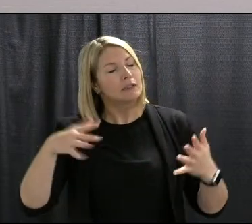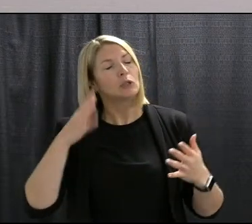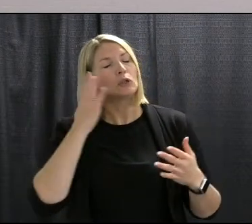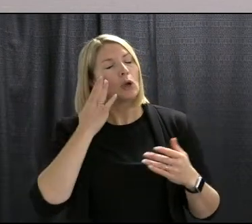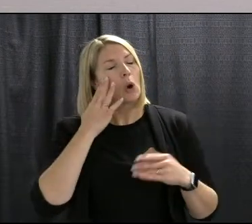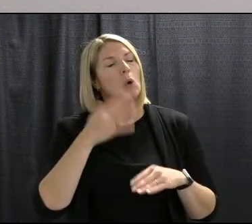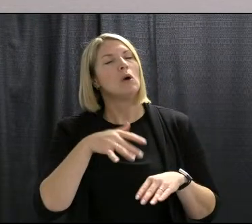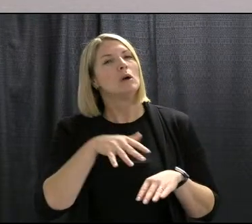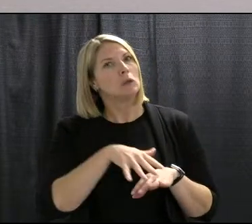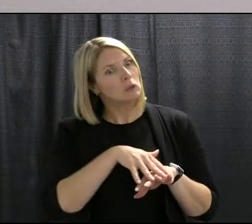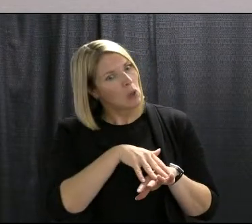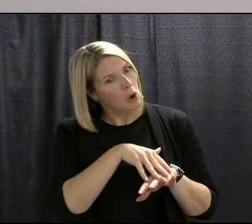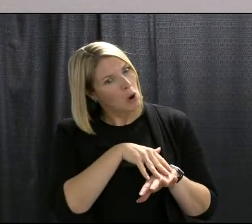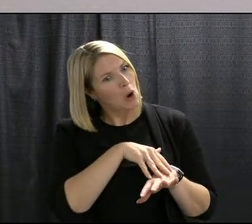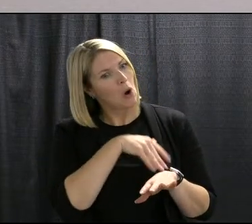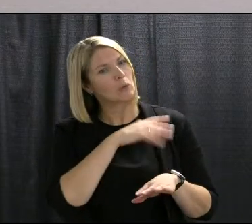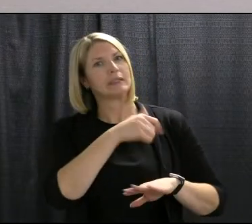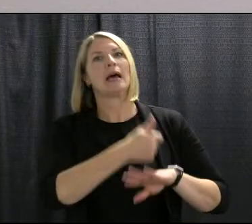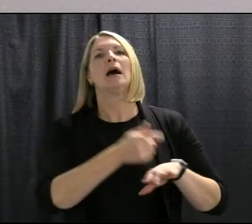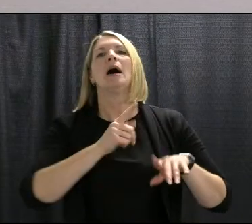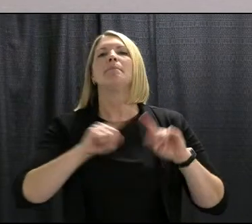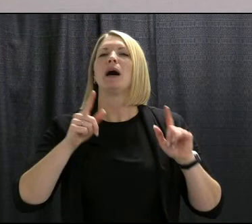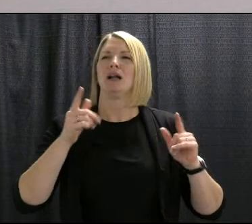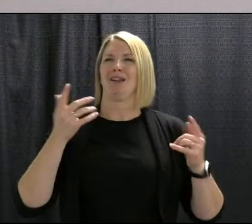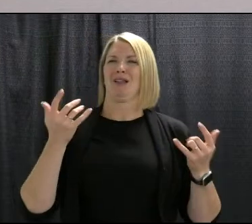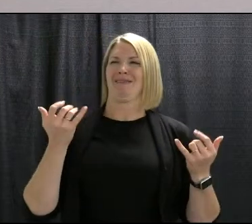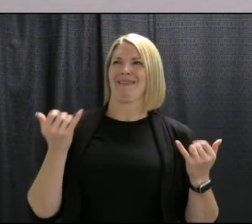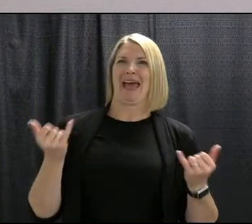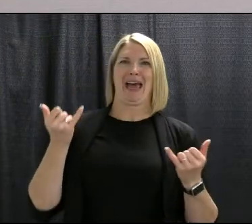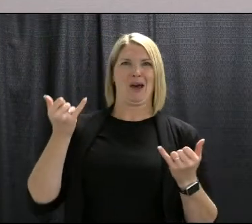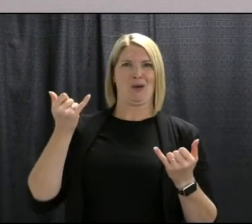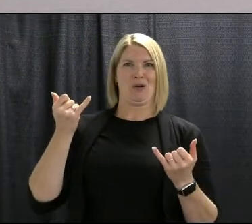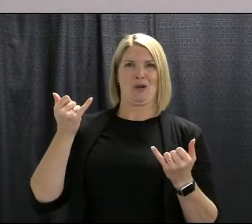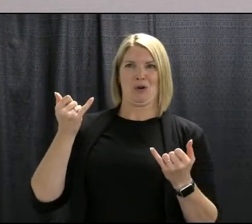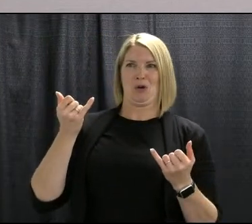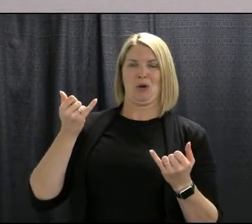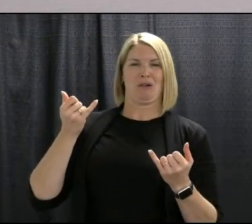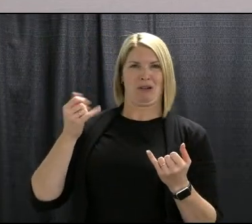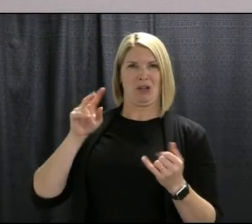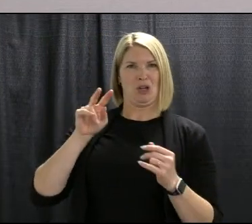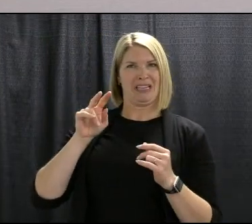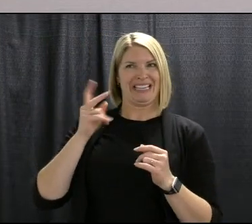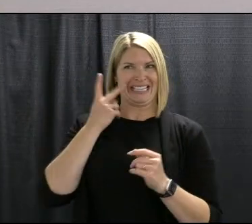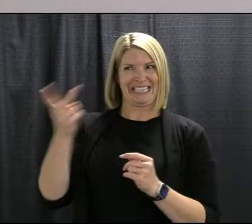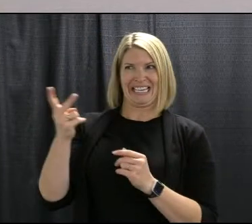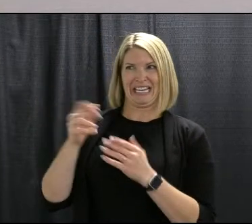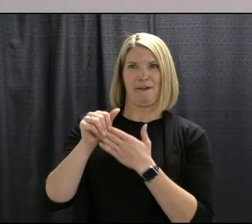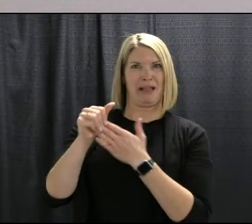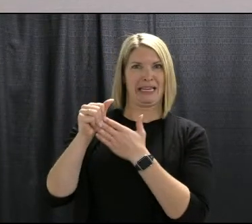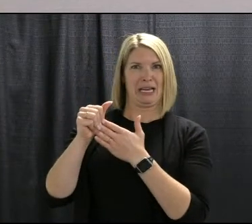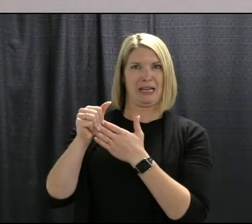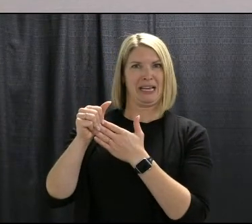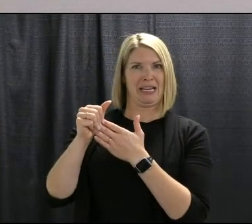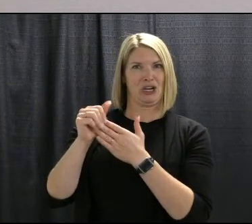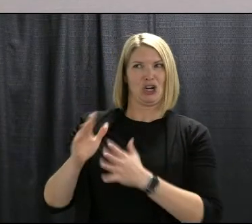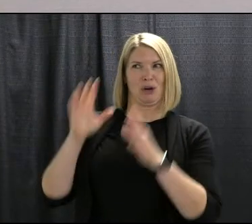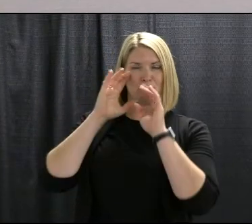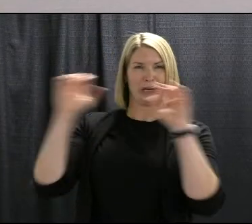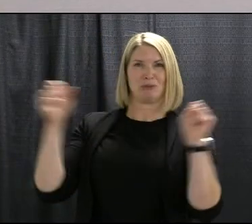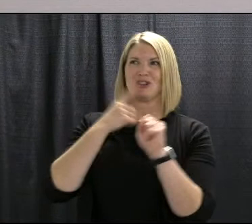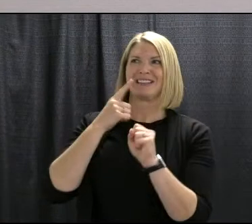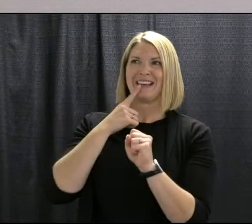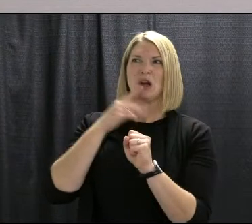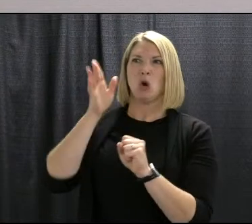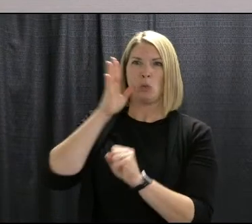to this point, but look at the leadership of getting us here. The Premier said that we would have legislation this fall. We have legislation this fall. This has